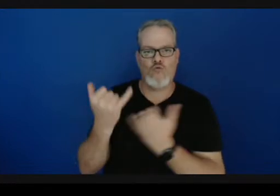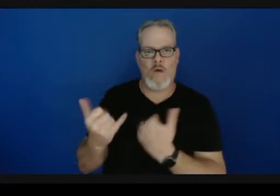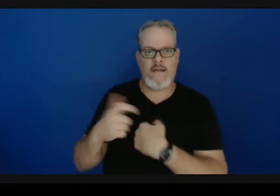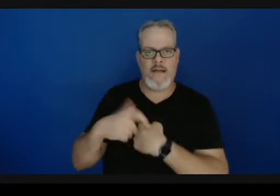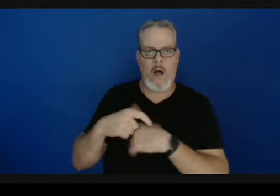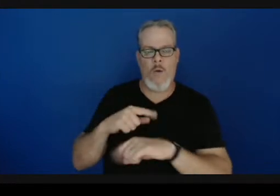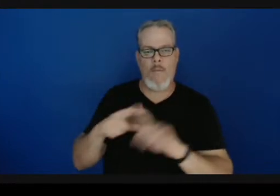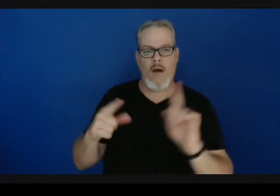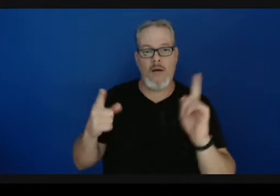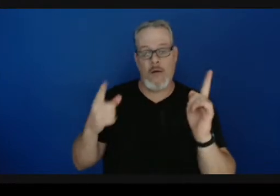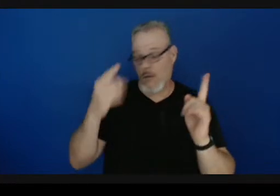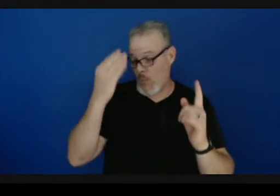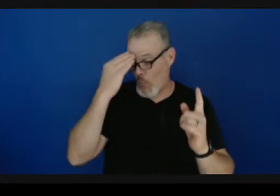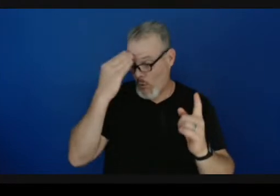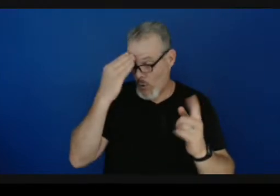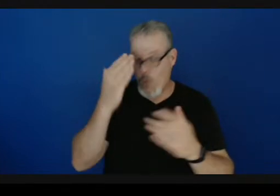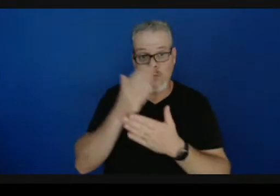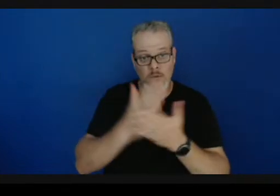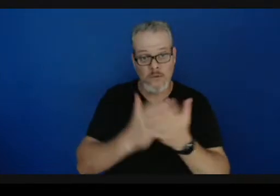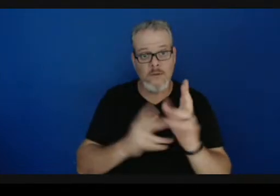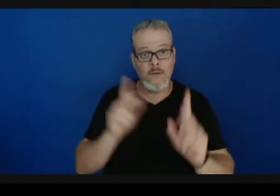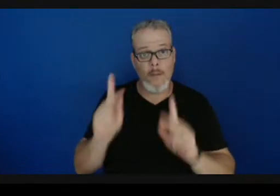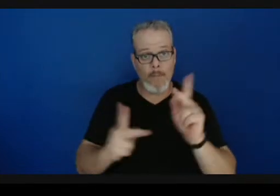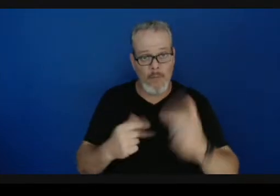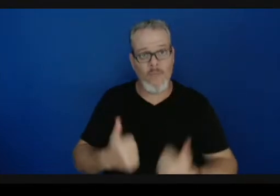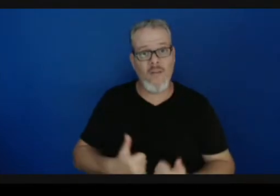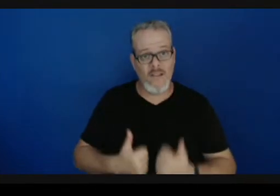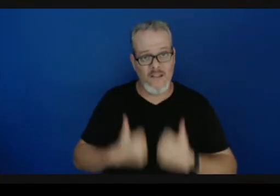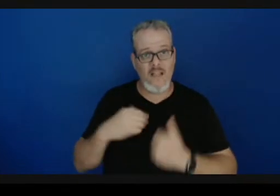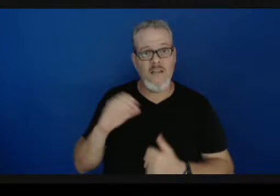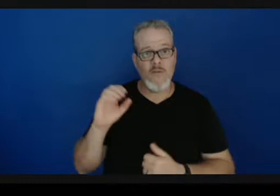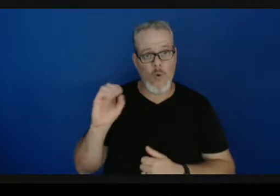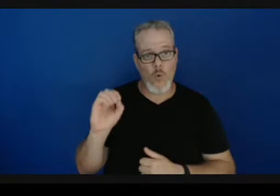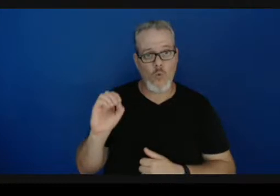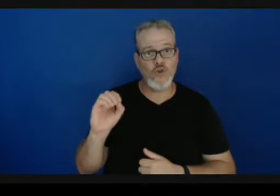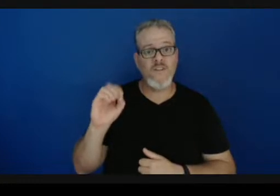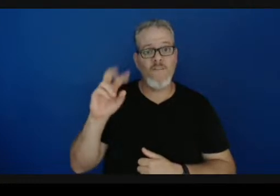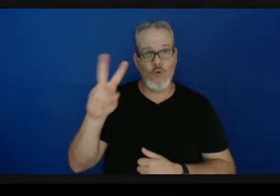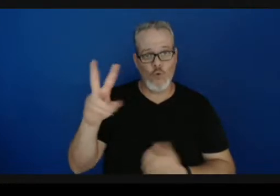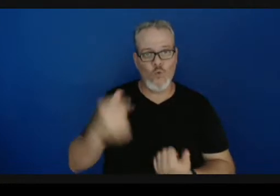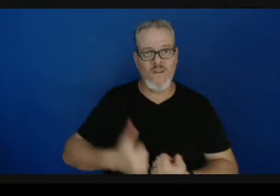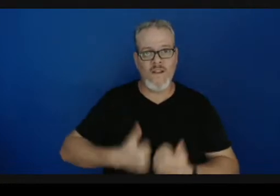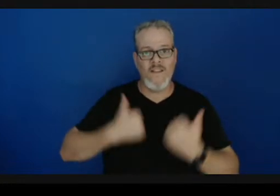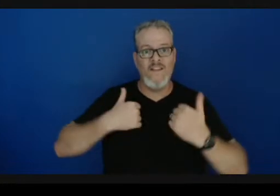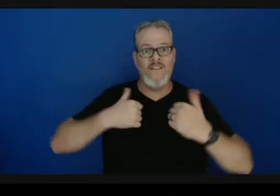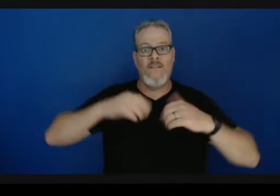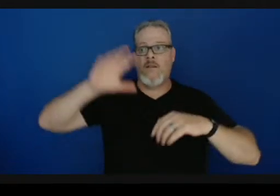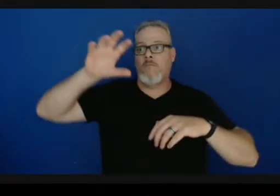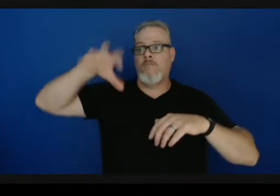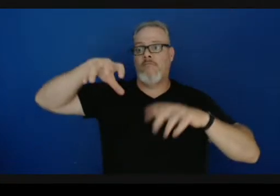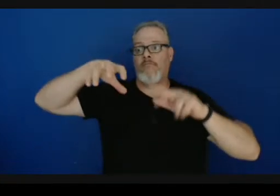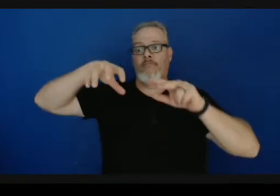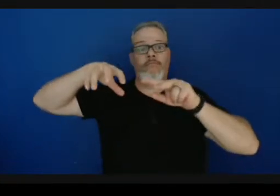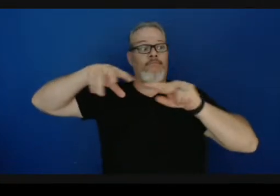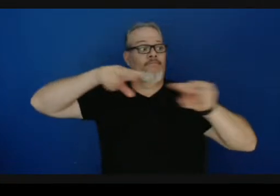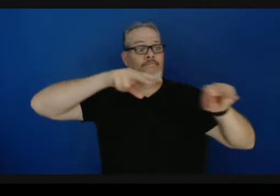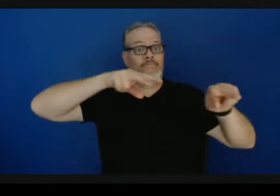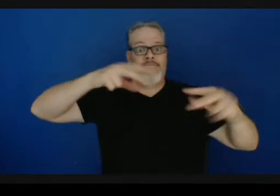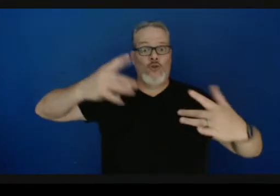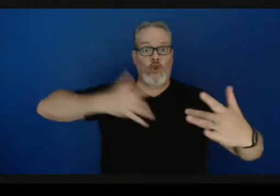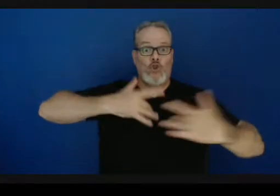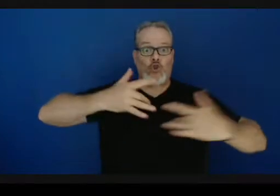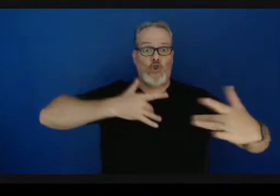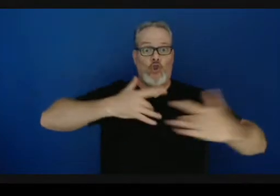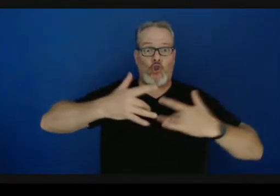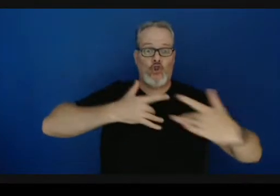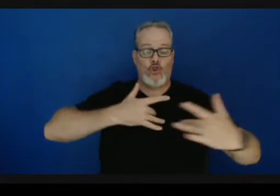if we know that there are people in Ocean View who live up high that may be concerned, and being a little bit more